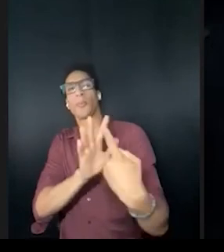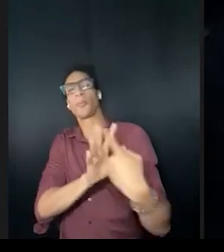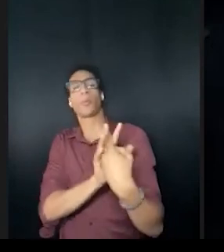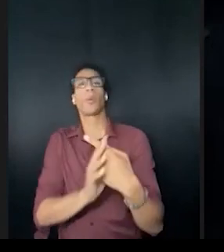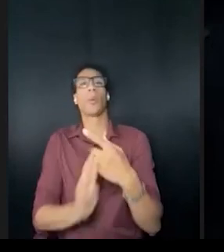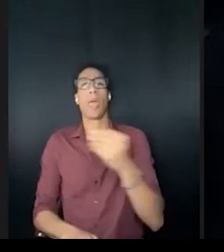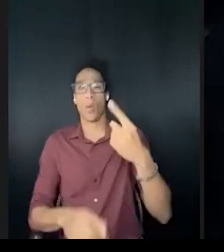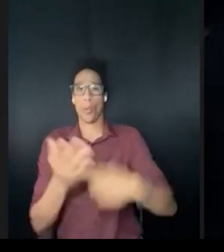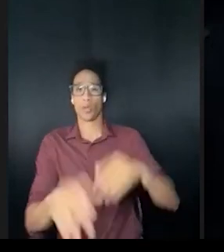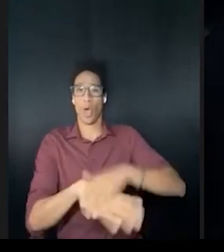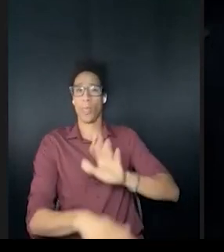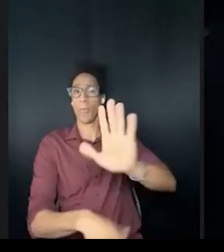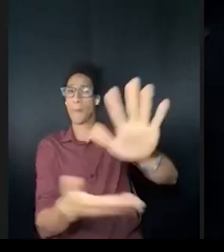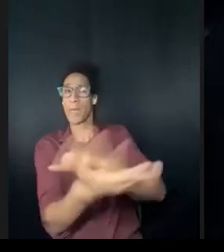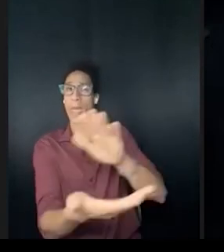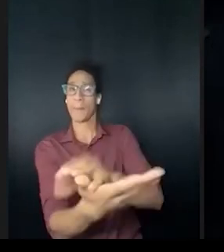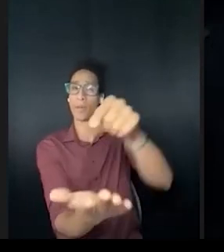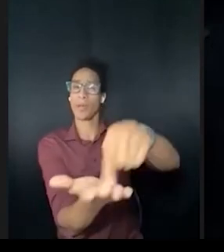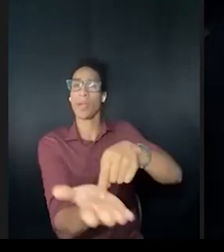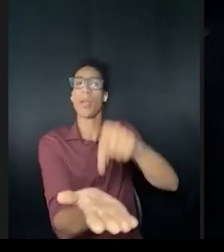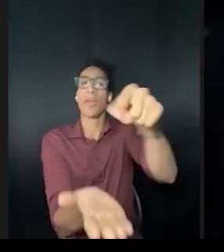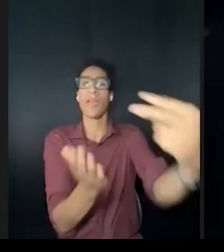And I felt